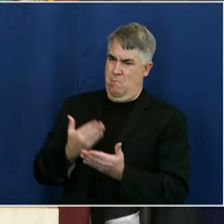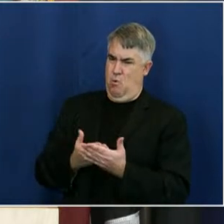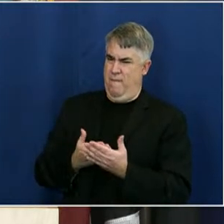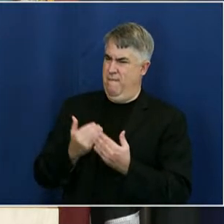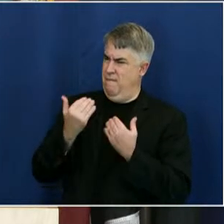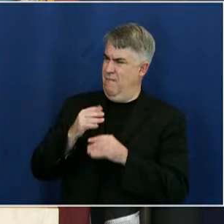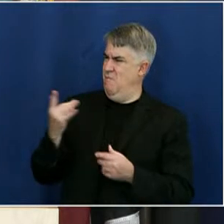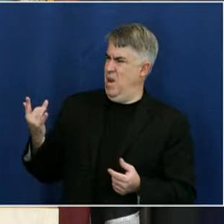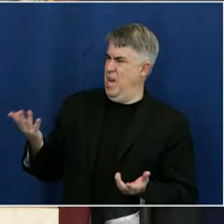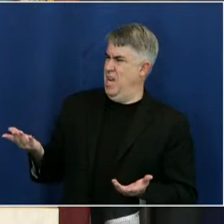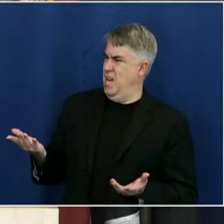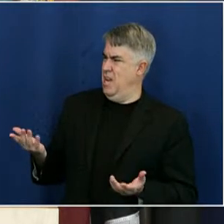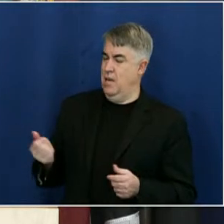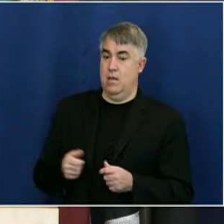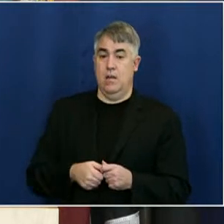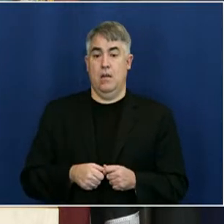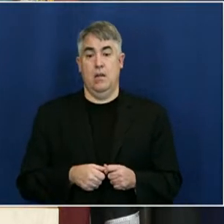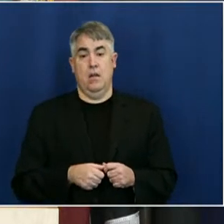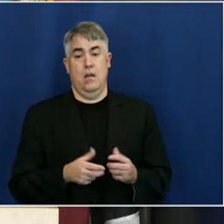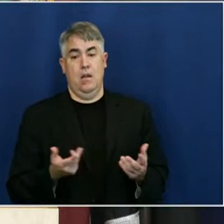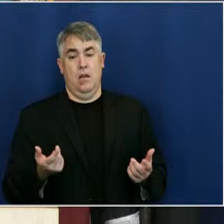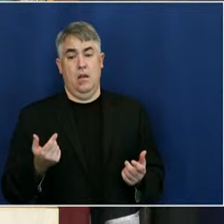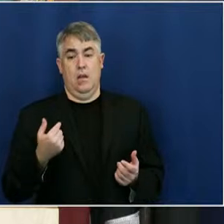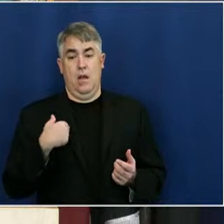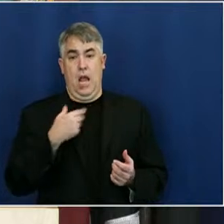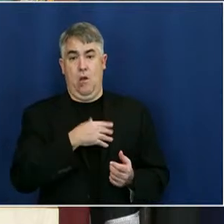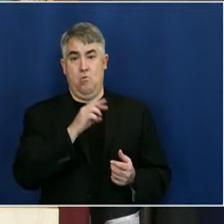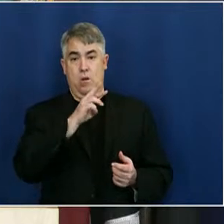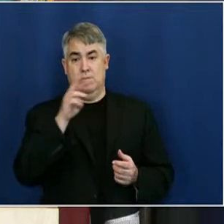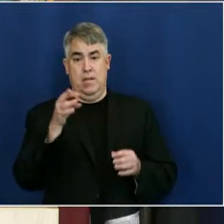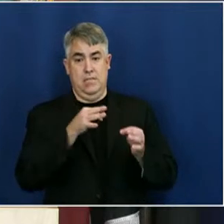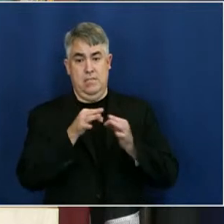all of it posted very publicly on our website.